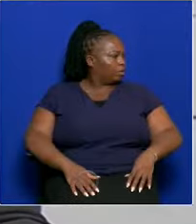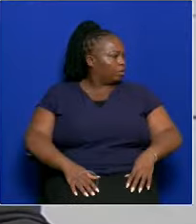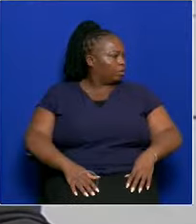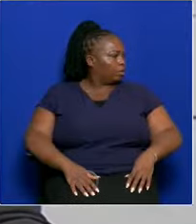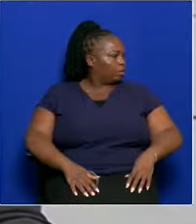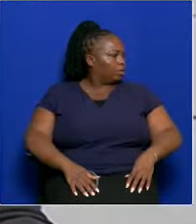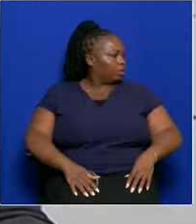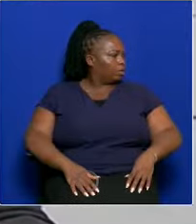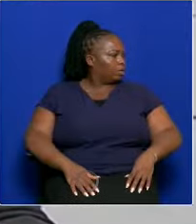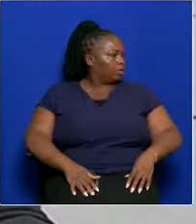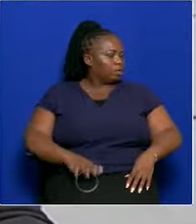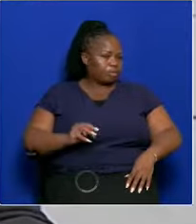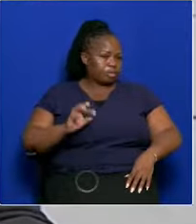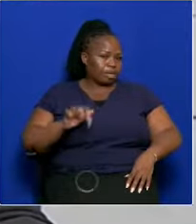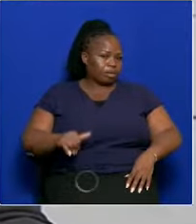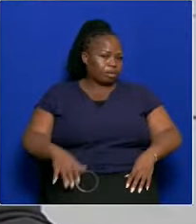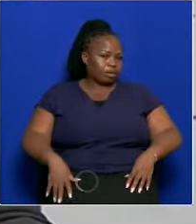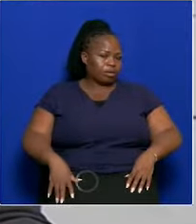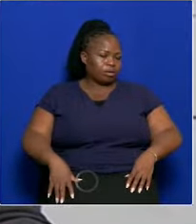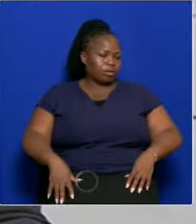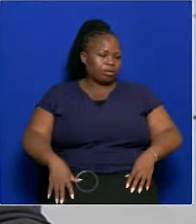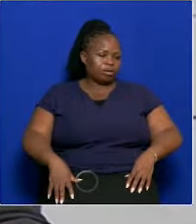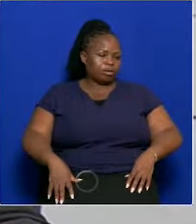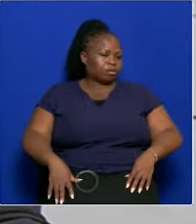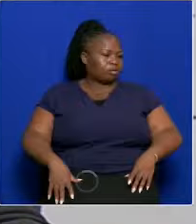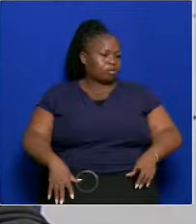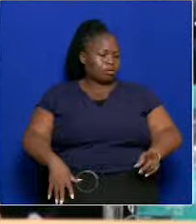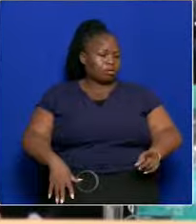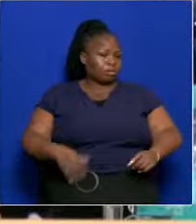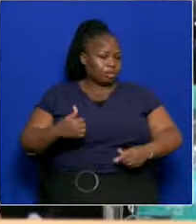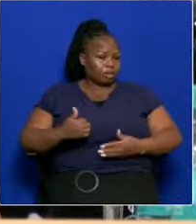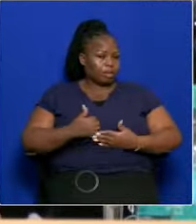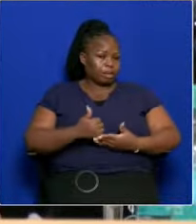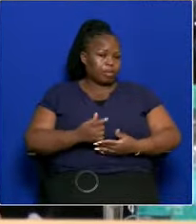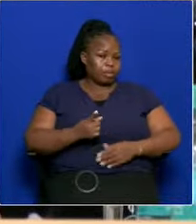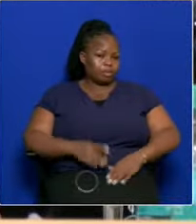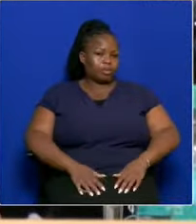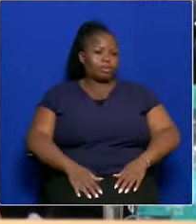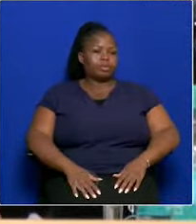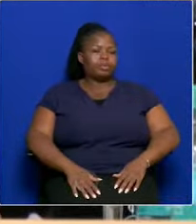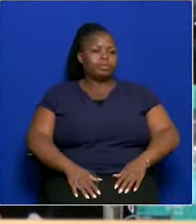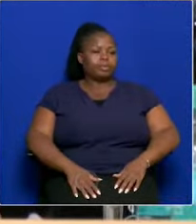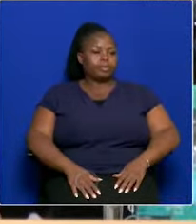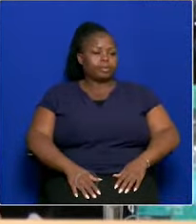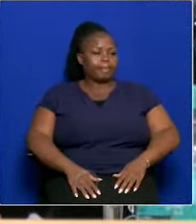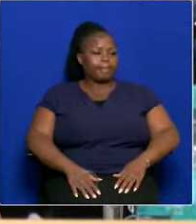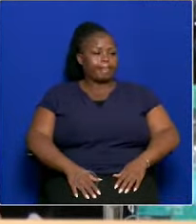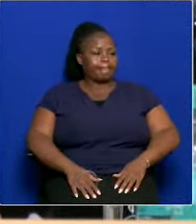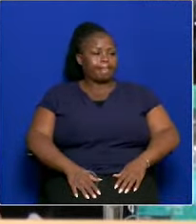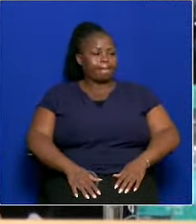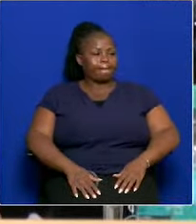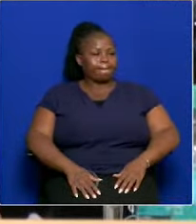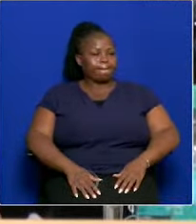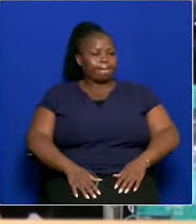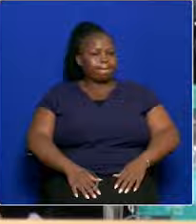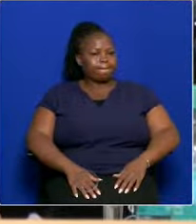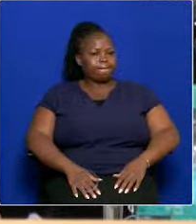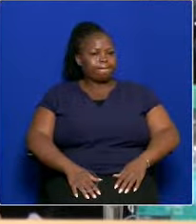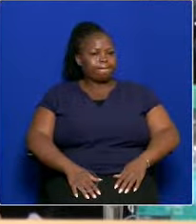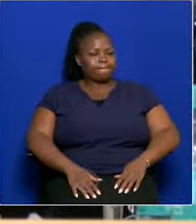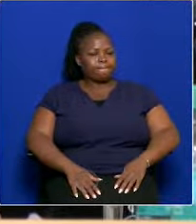in May. General, let me help you. If you go to